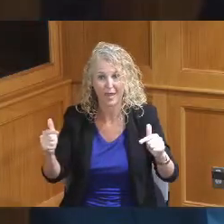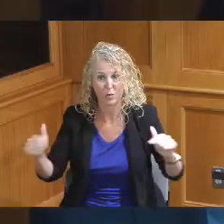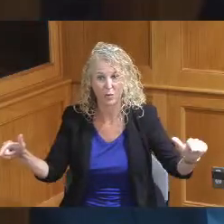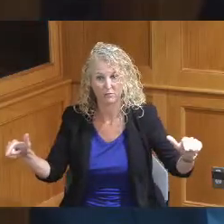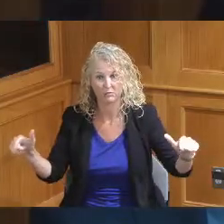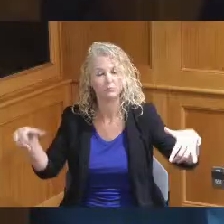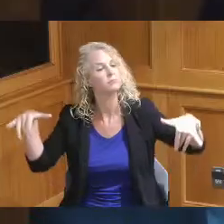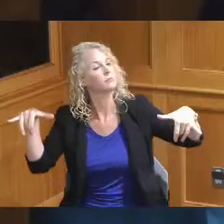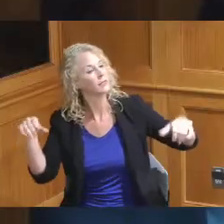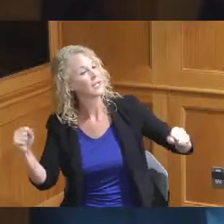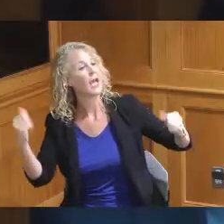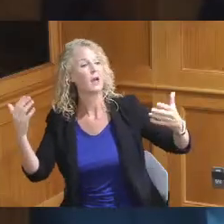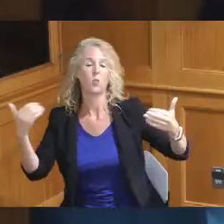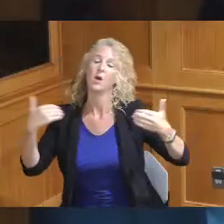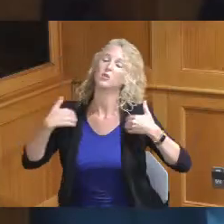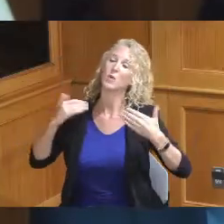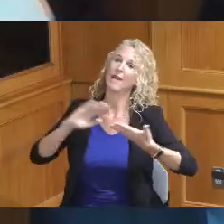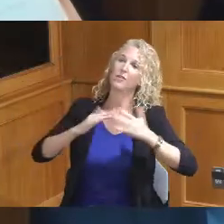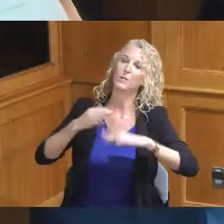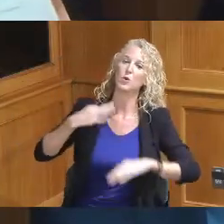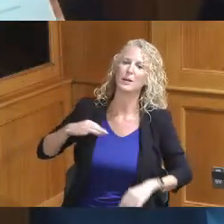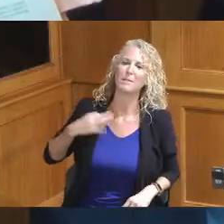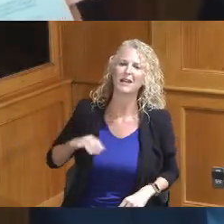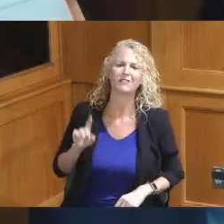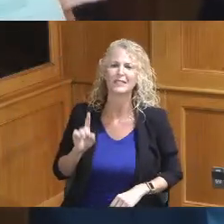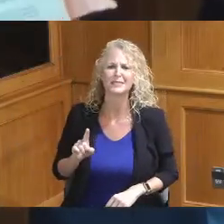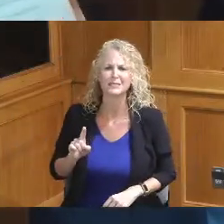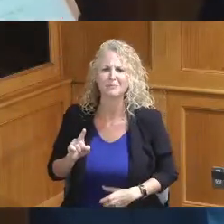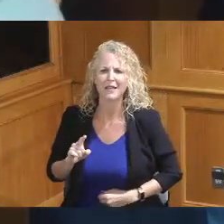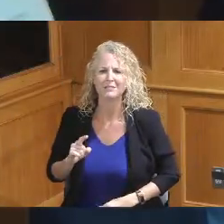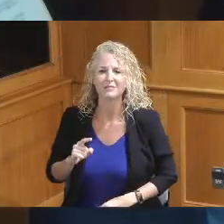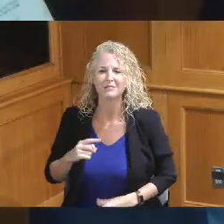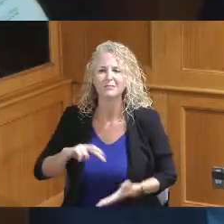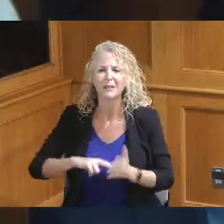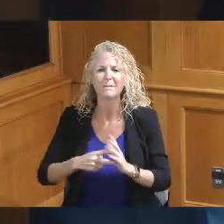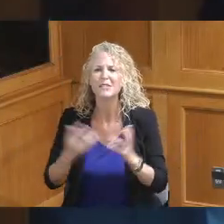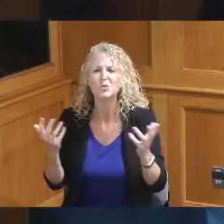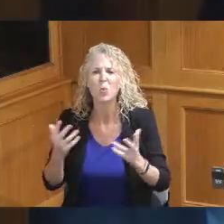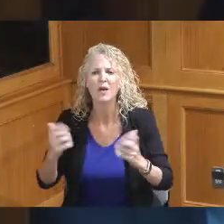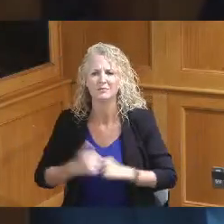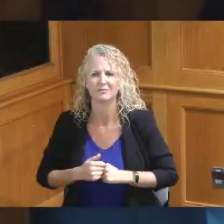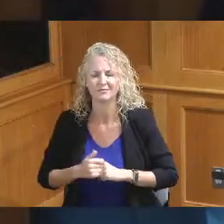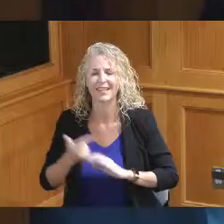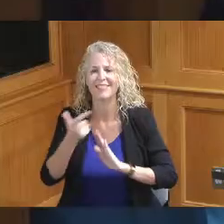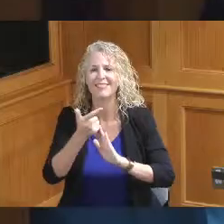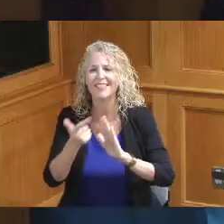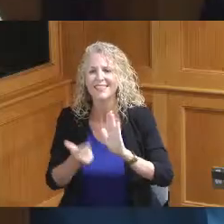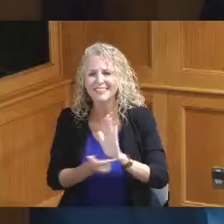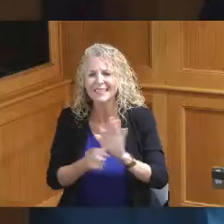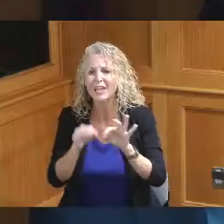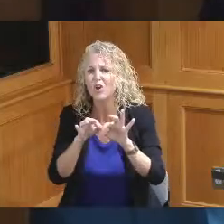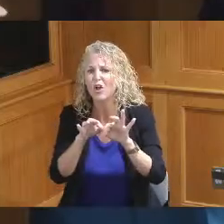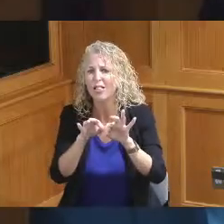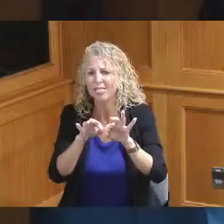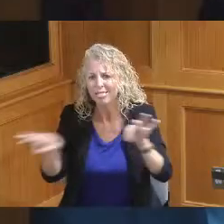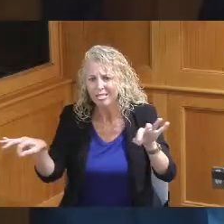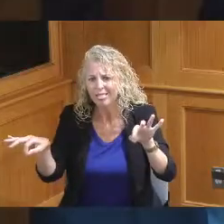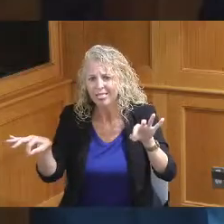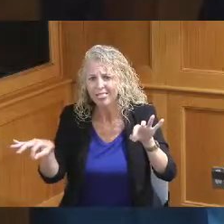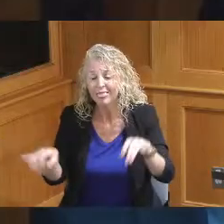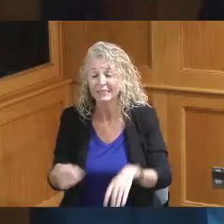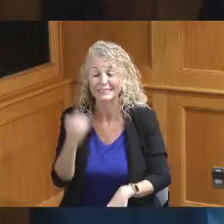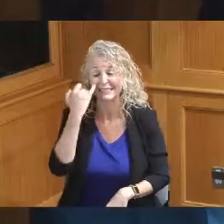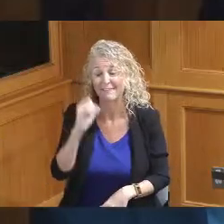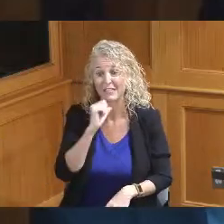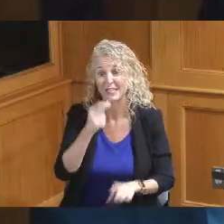Yes, we'd like to have community benefits, but what is it going to say in here? What's the legal language? Because none of it matters if it